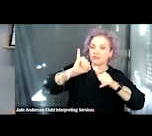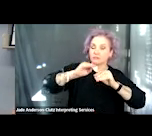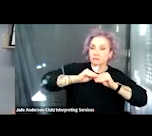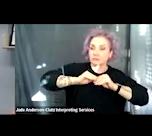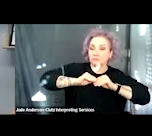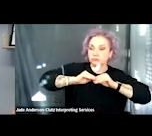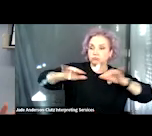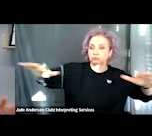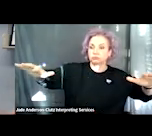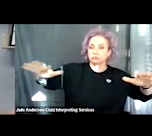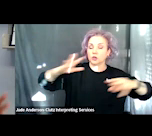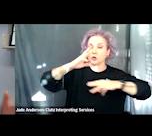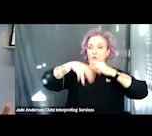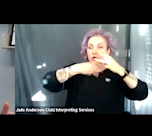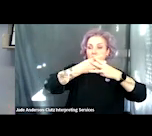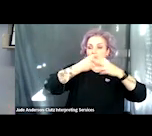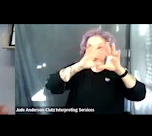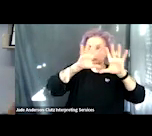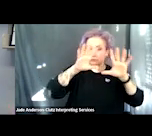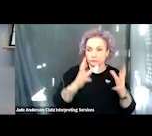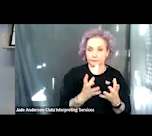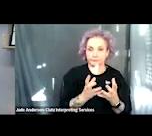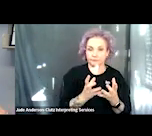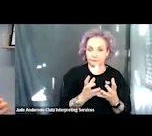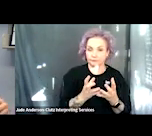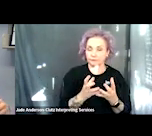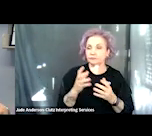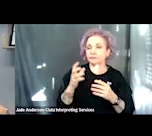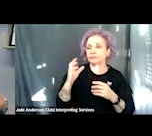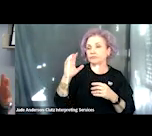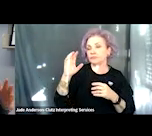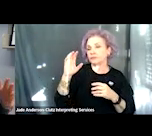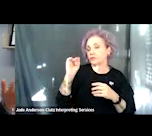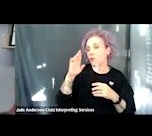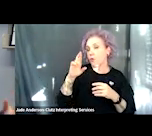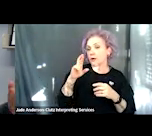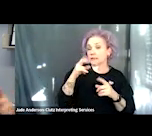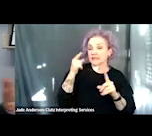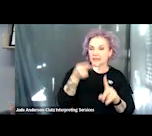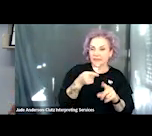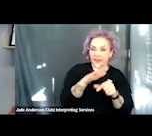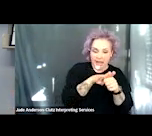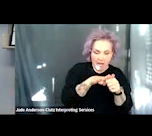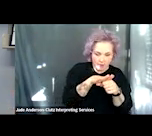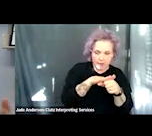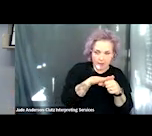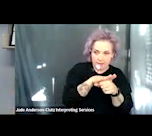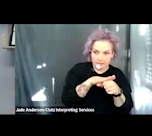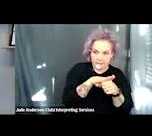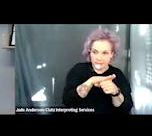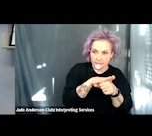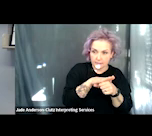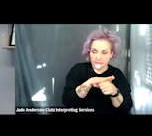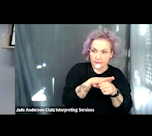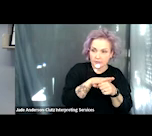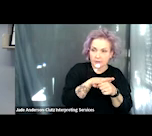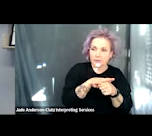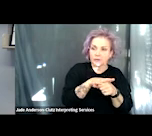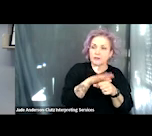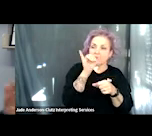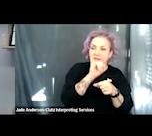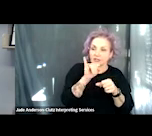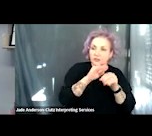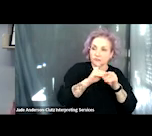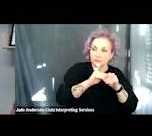actually know. So, I mean, it's assumed that these individuals may, if they were pregnant during that period, that they may have contracted the